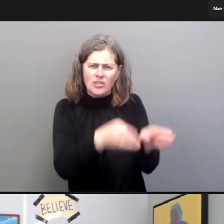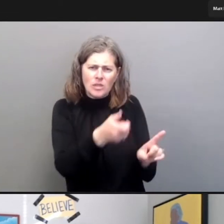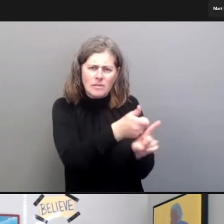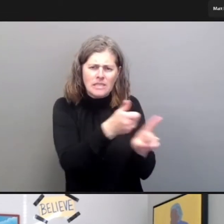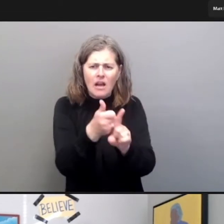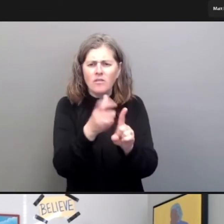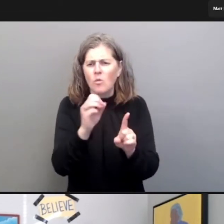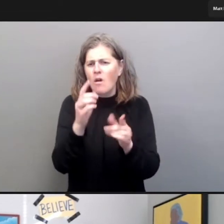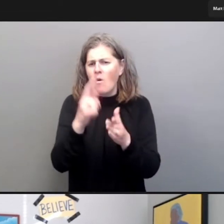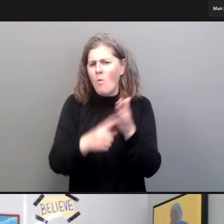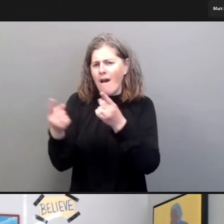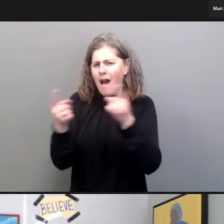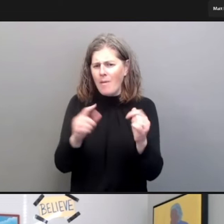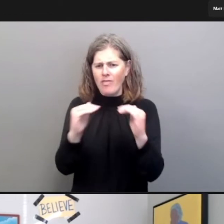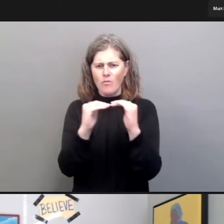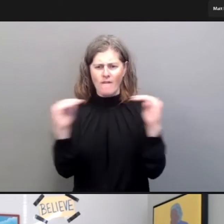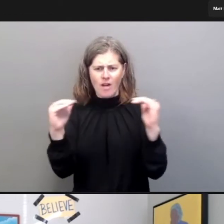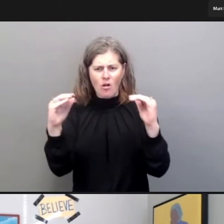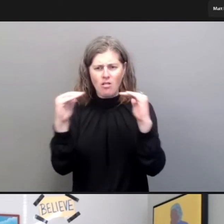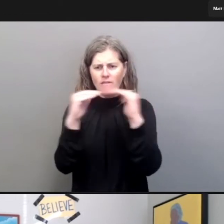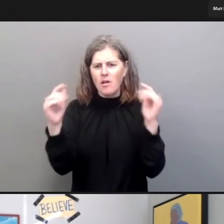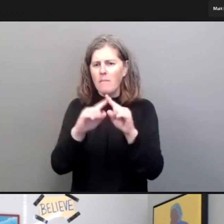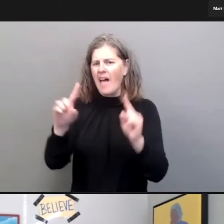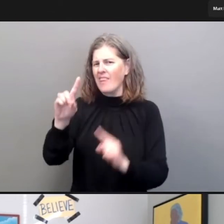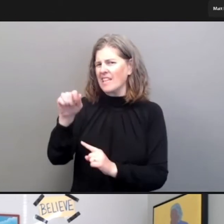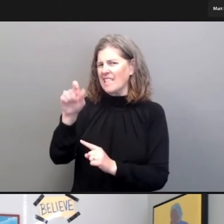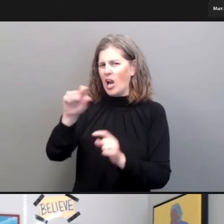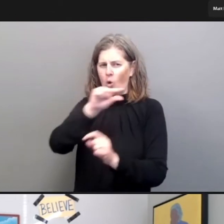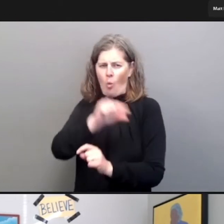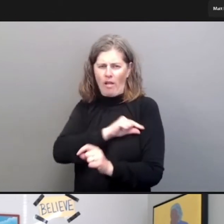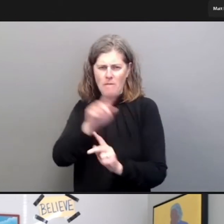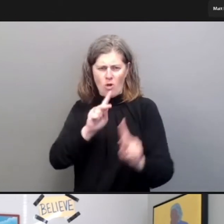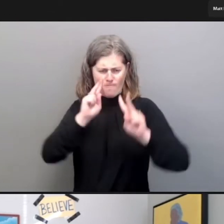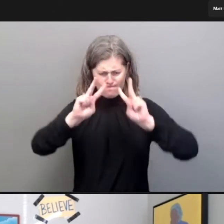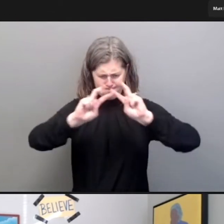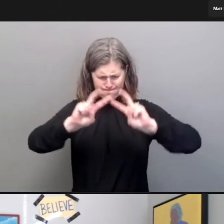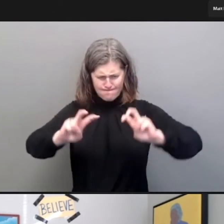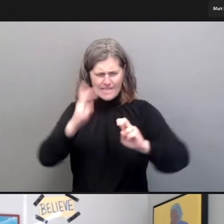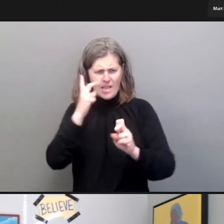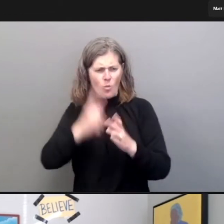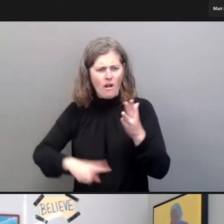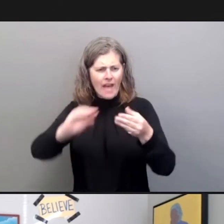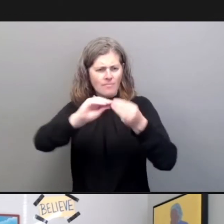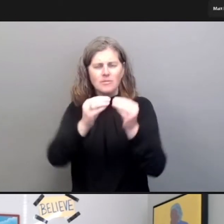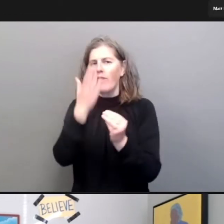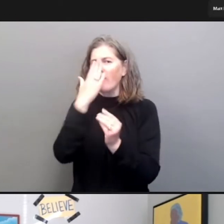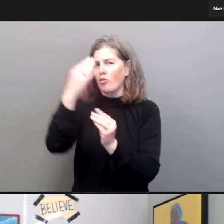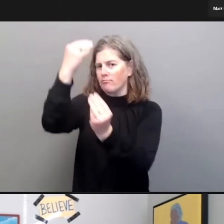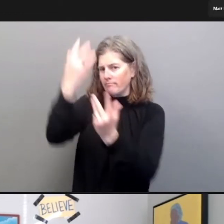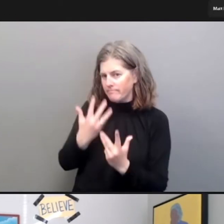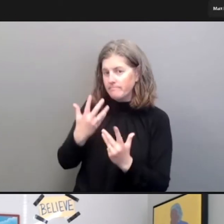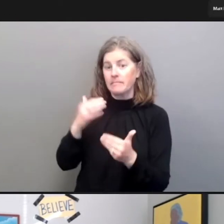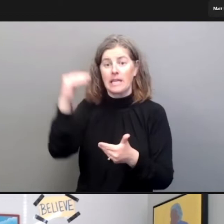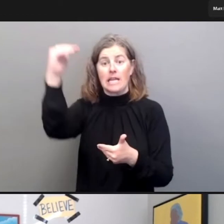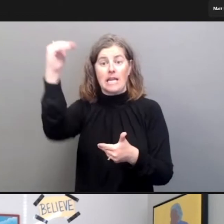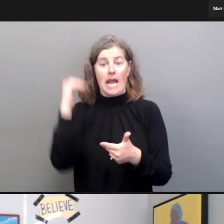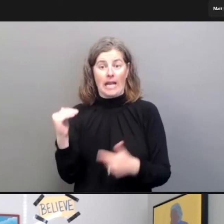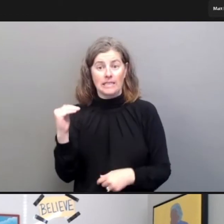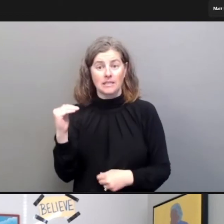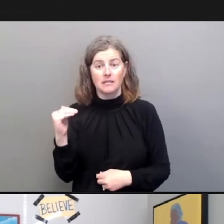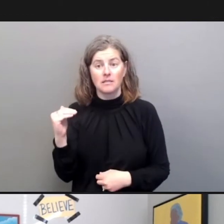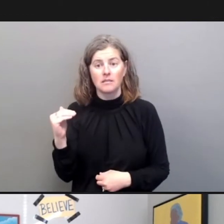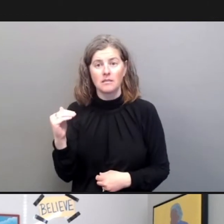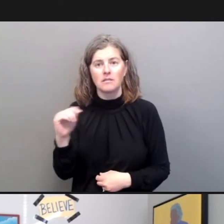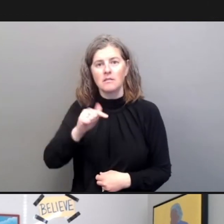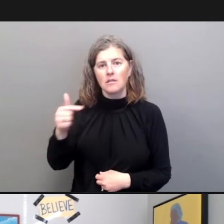or at the provider level, but our data quality folks are sorting that out now. So thanks for pointing that out. Next, we'll turn to